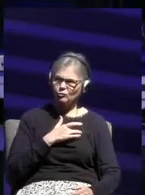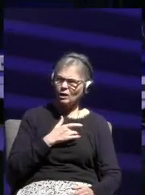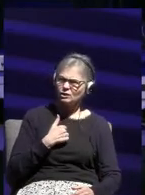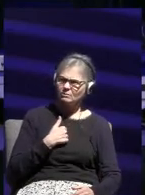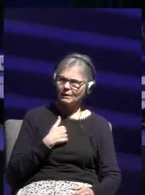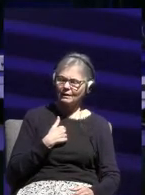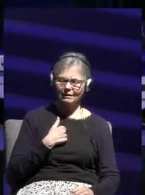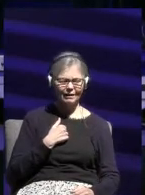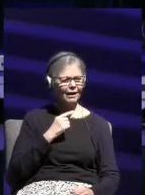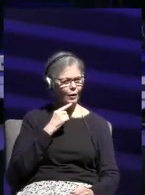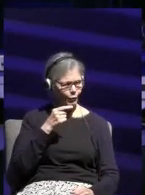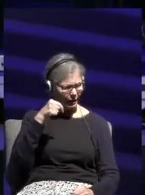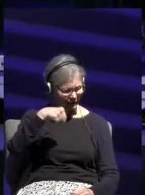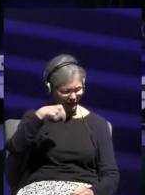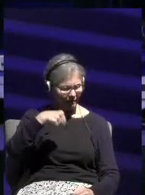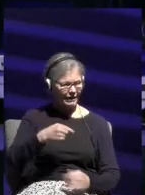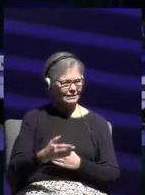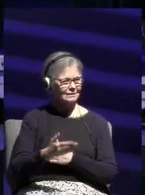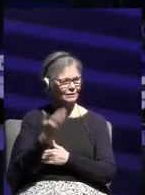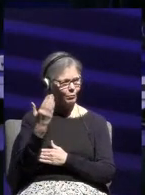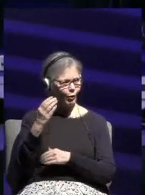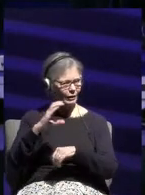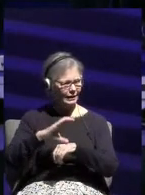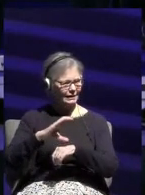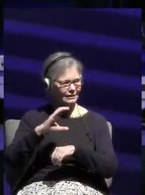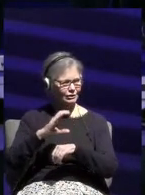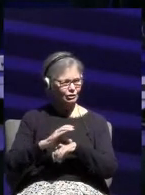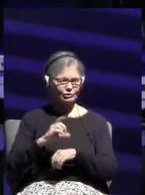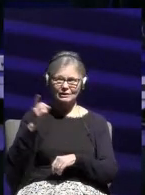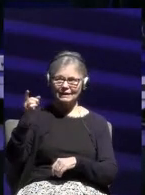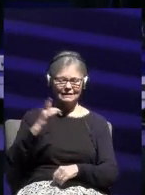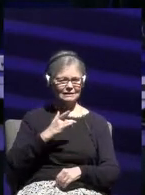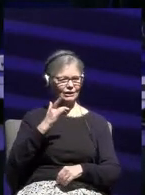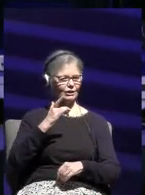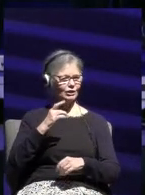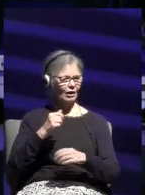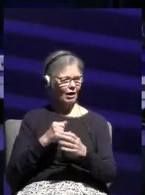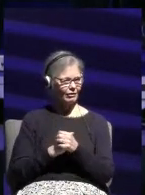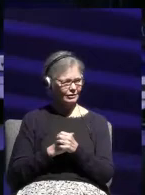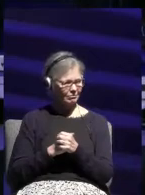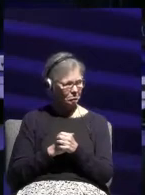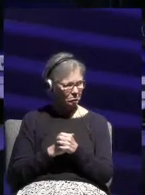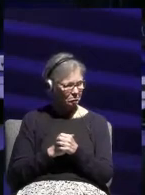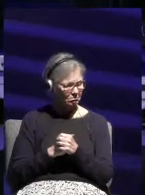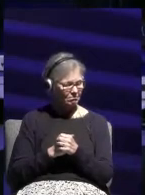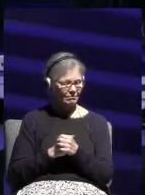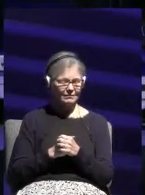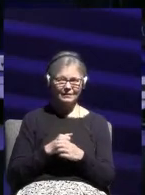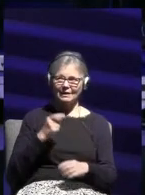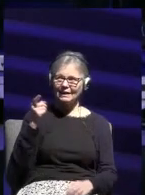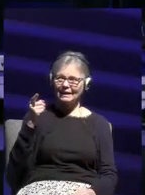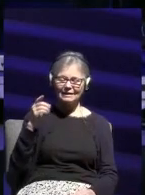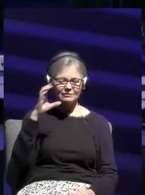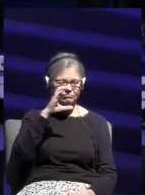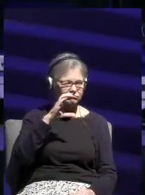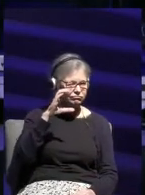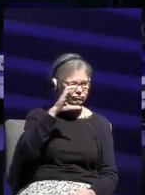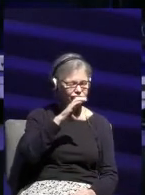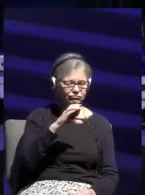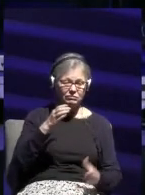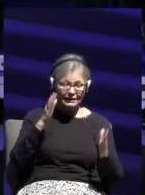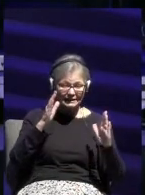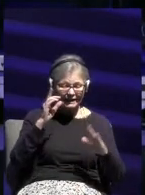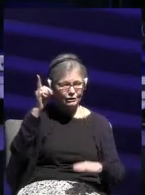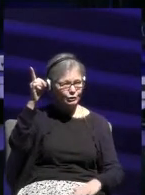through service, He's been trying to find ways to touch our hearts. And all through service, He's been trying to find ways to get our